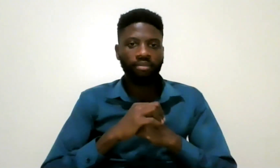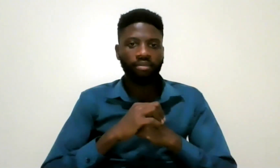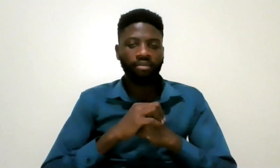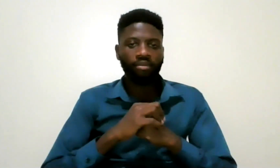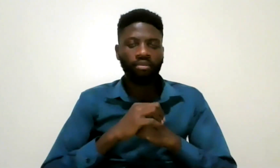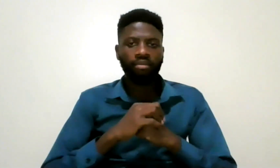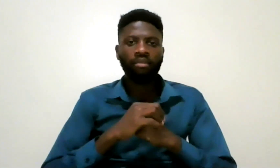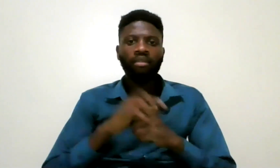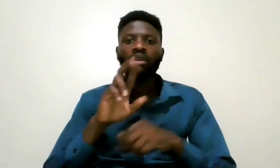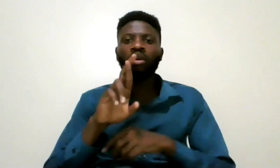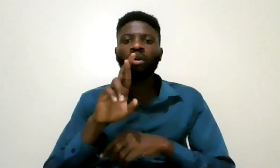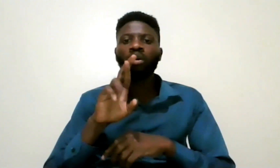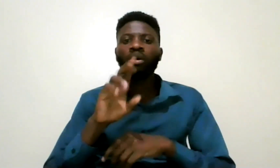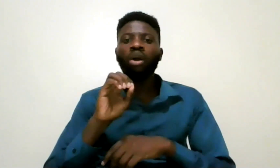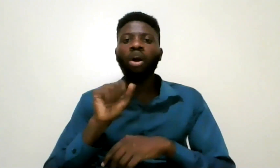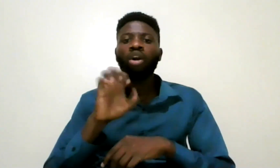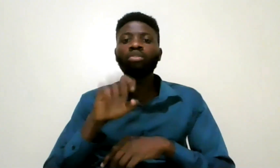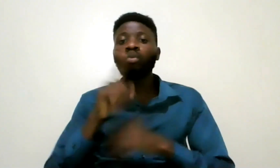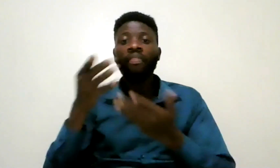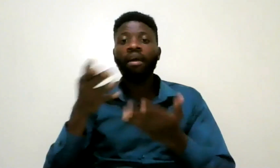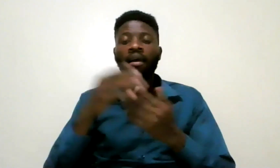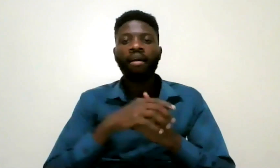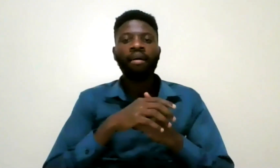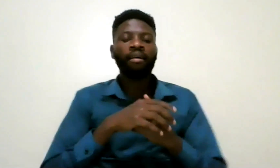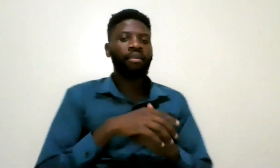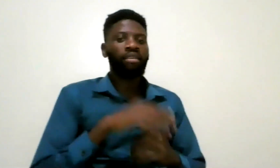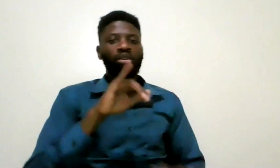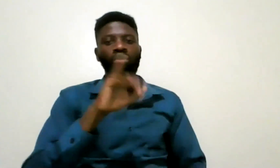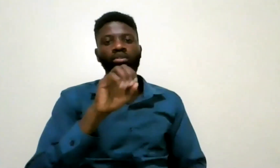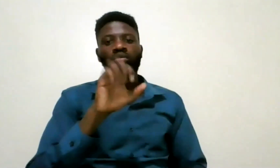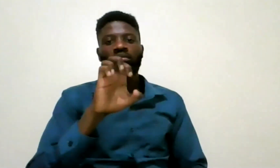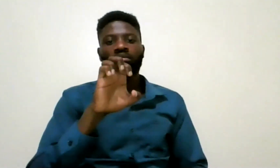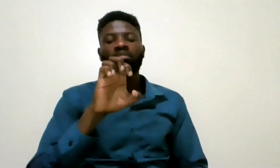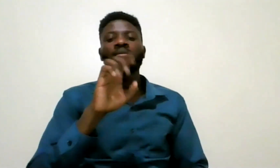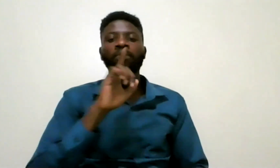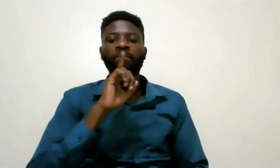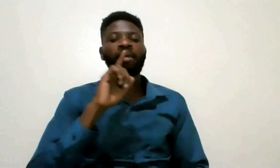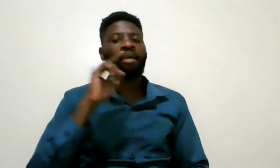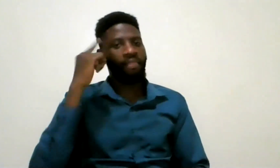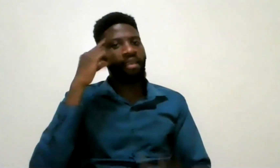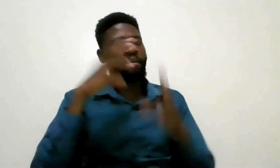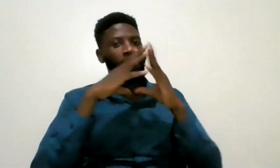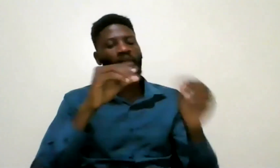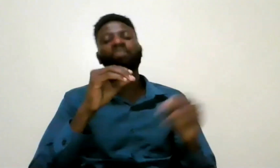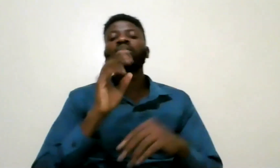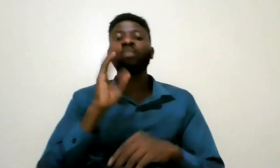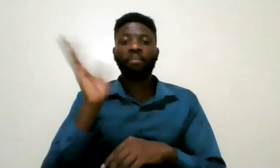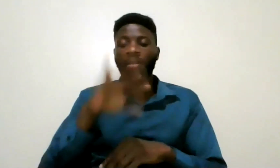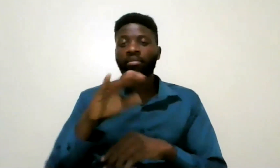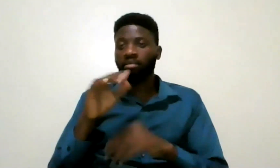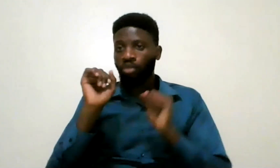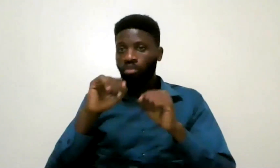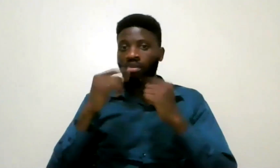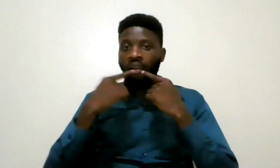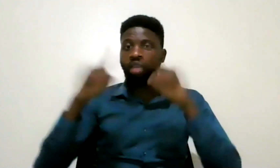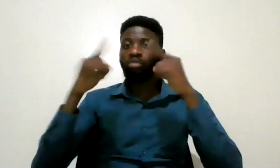Rose, are you there? Yes, seems as if we have lost her. She will come back. Maybe you can be making the